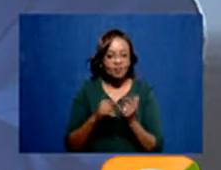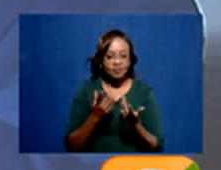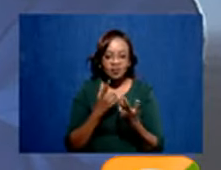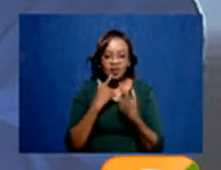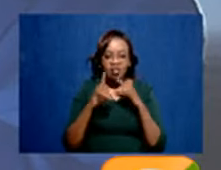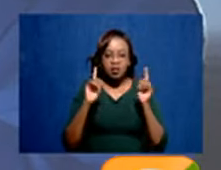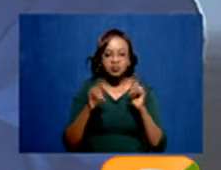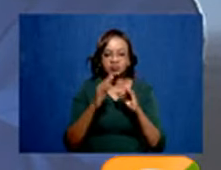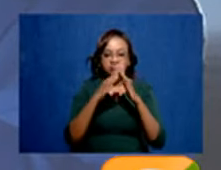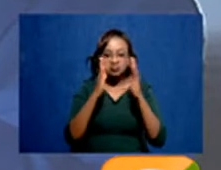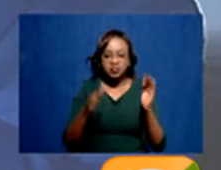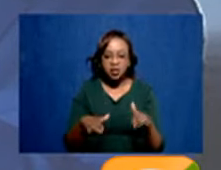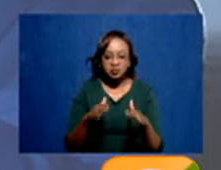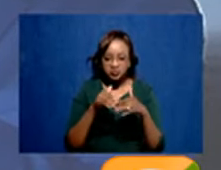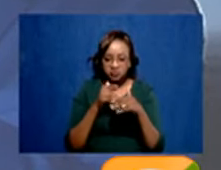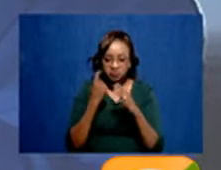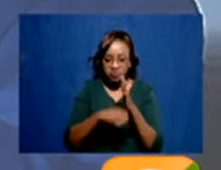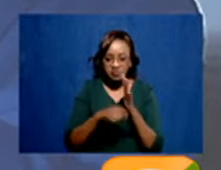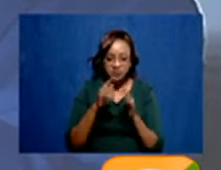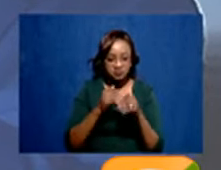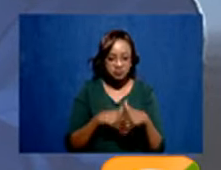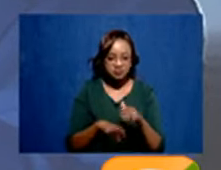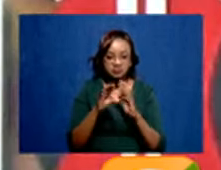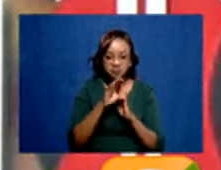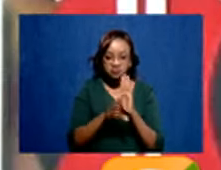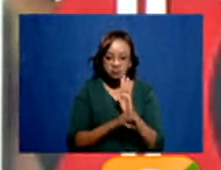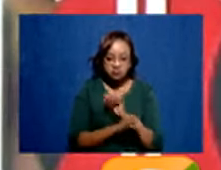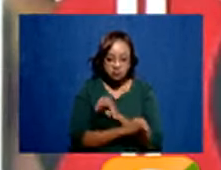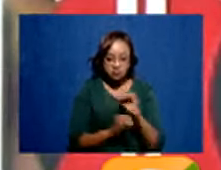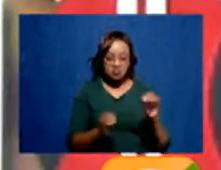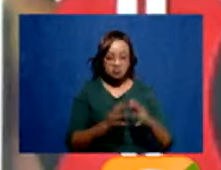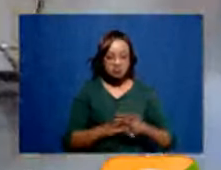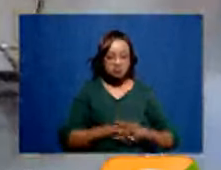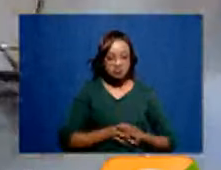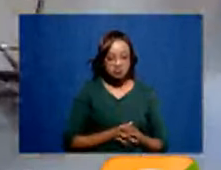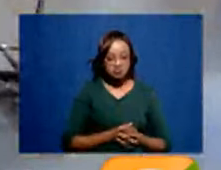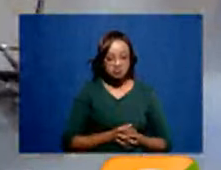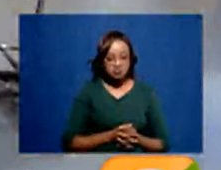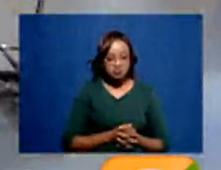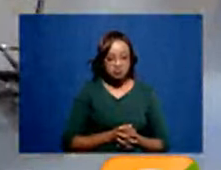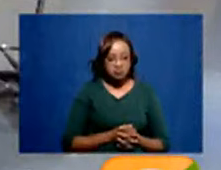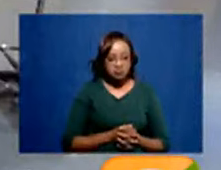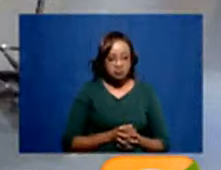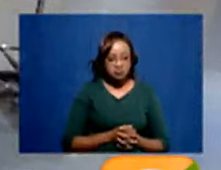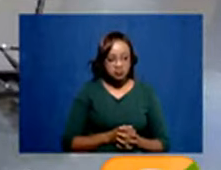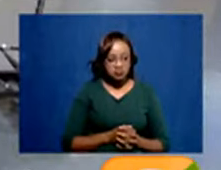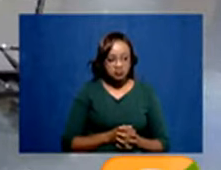declared the housing levy unconstitutional.